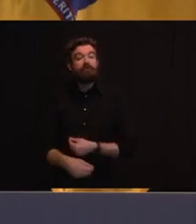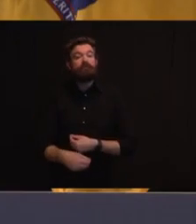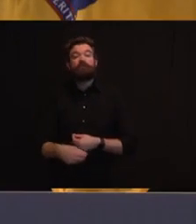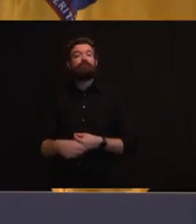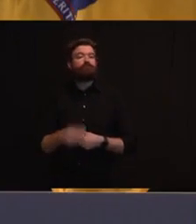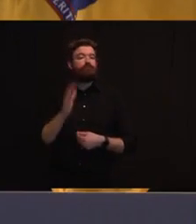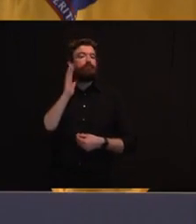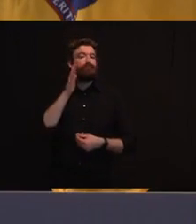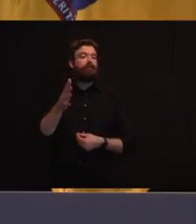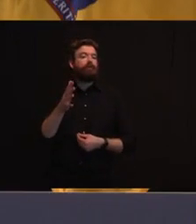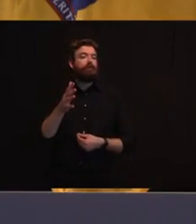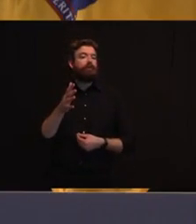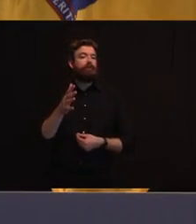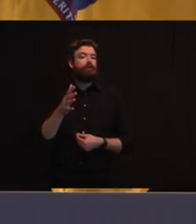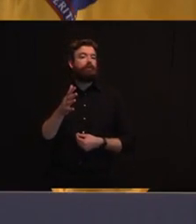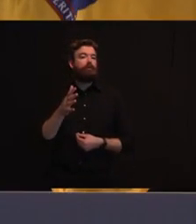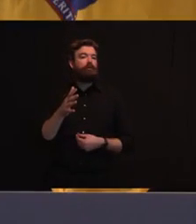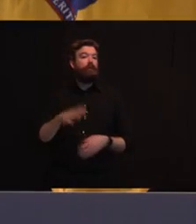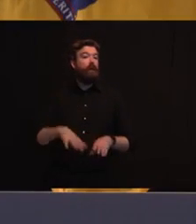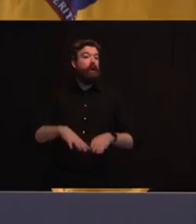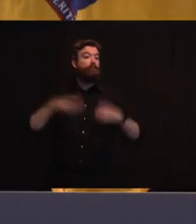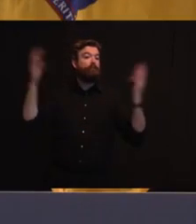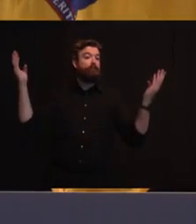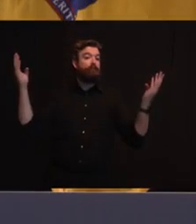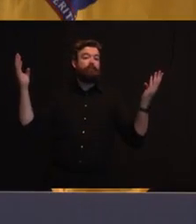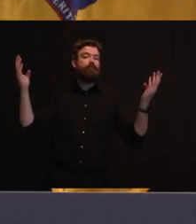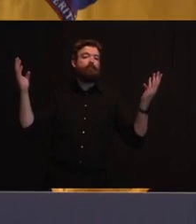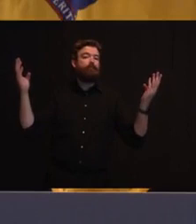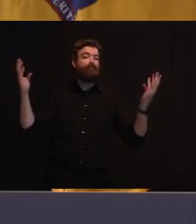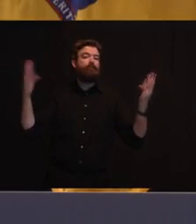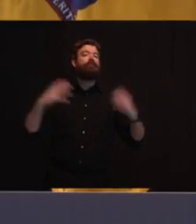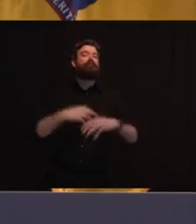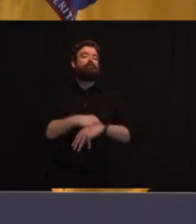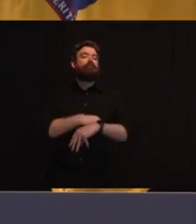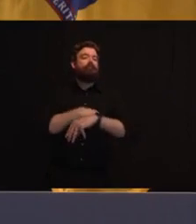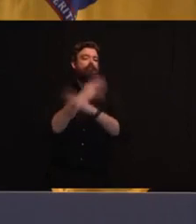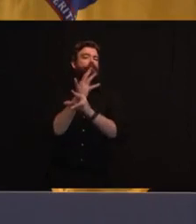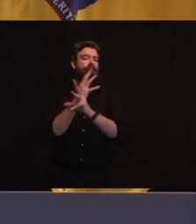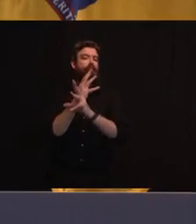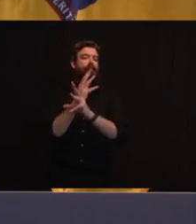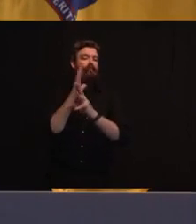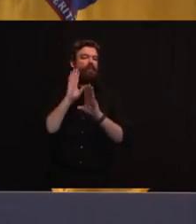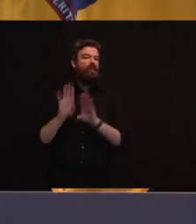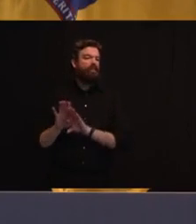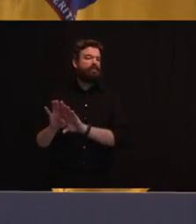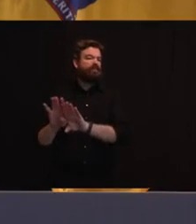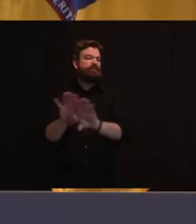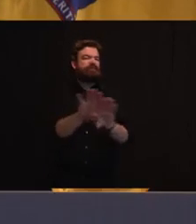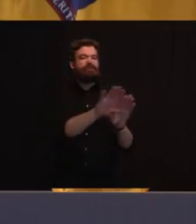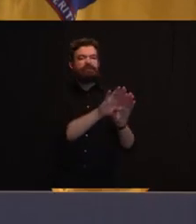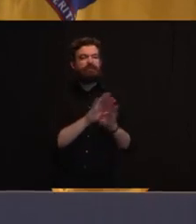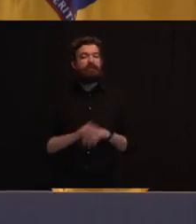us looked at this and felt that that was the right thing to do, given the level of tension right now in the